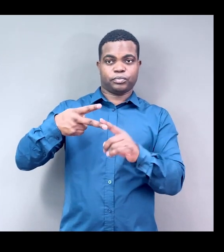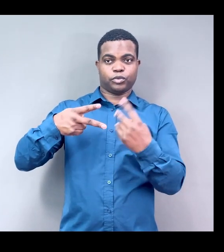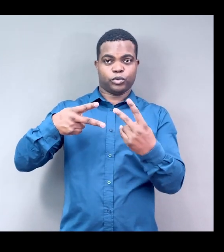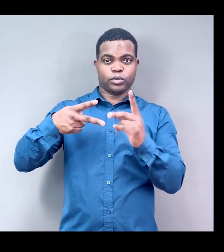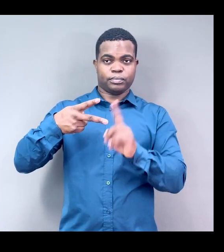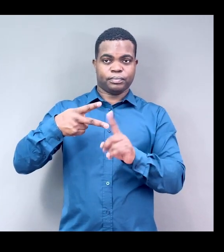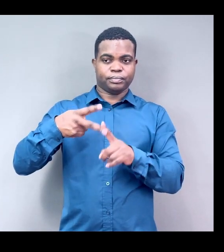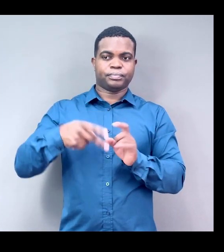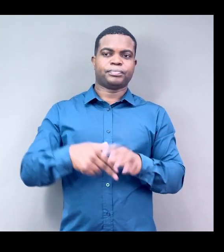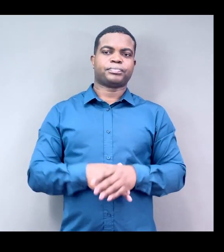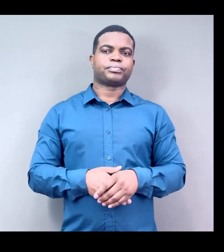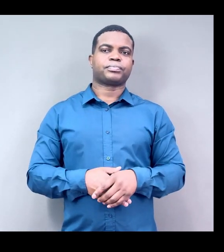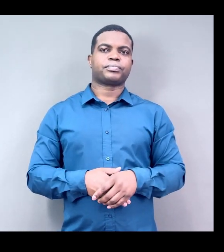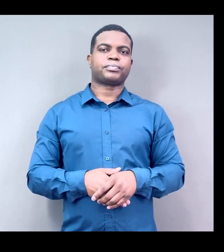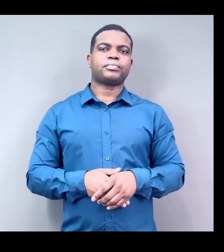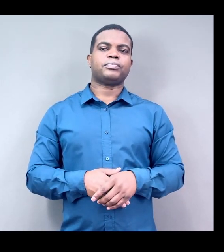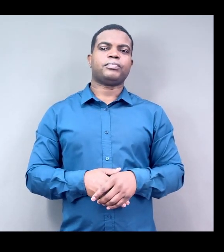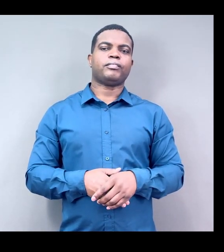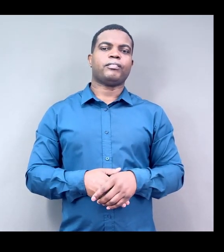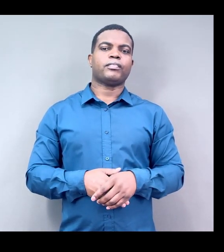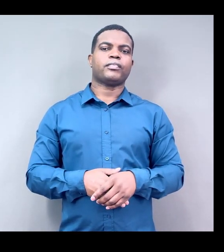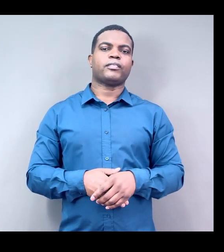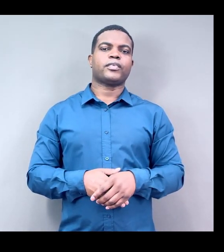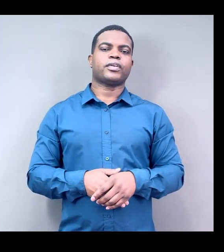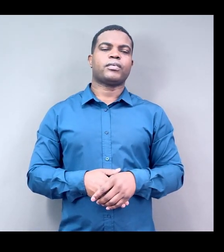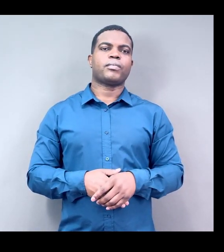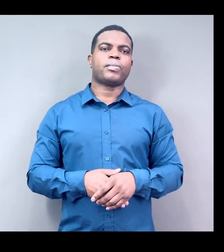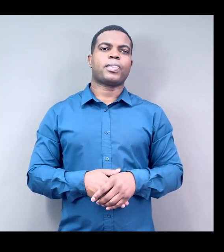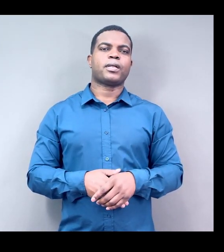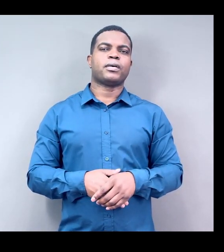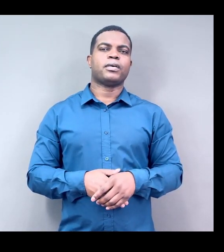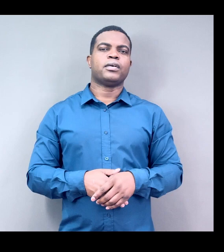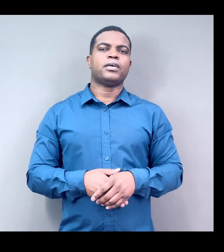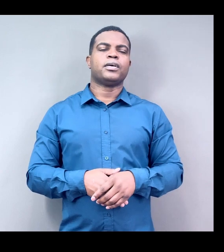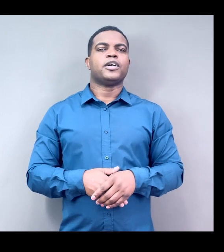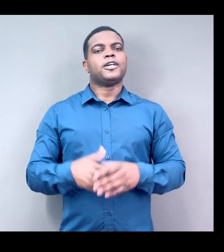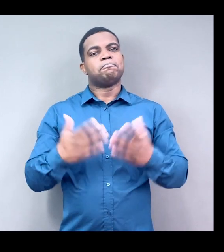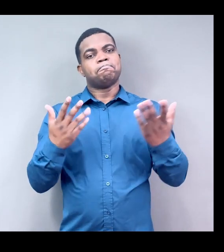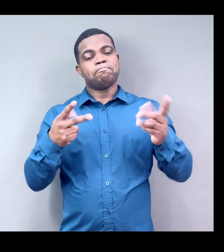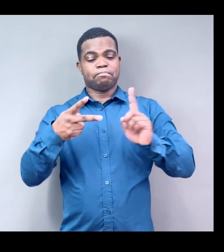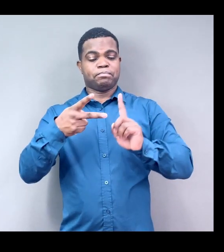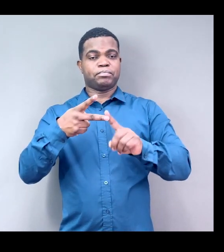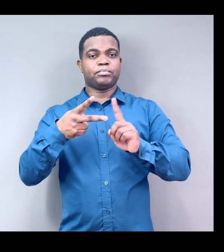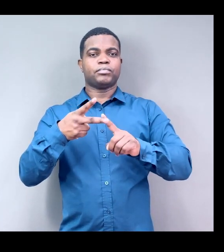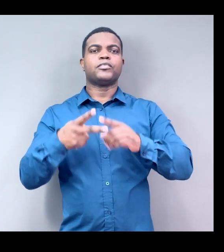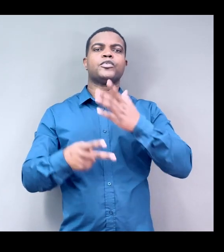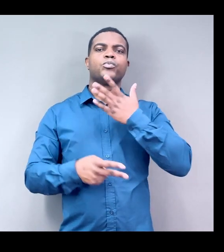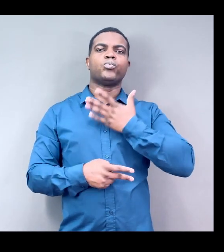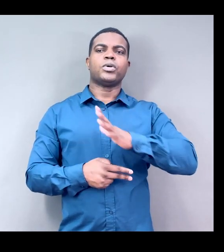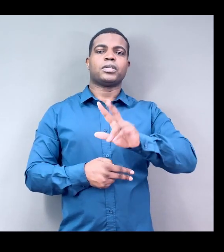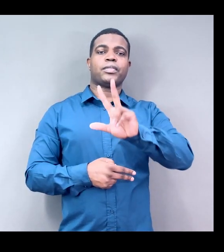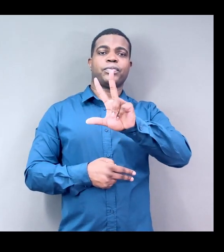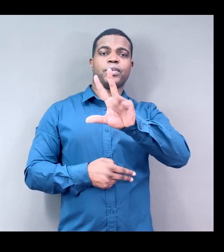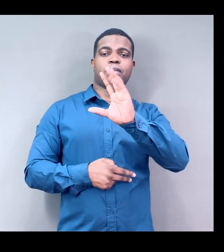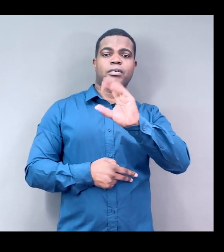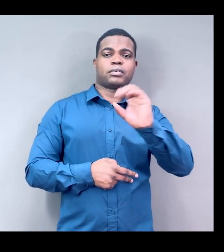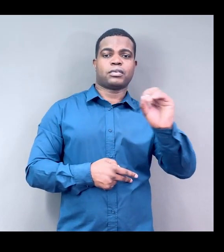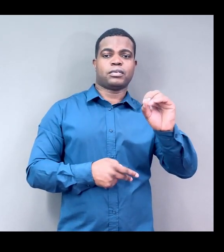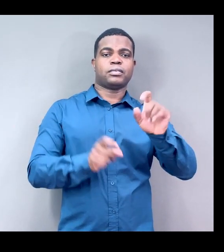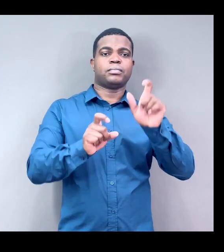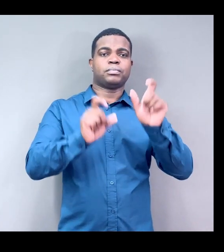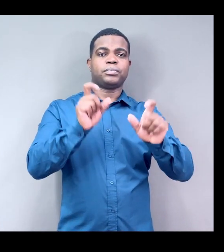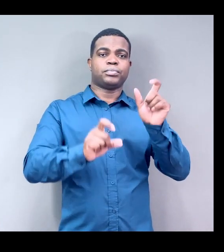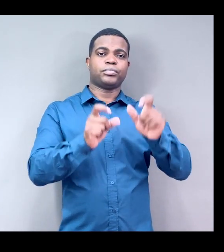In the next 5 years. So objectives, objective number 2 could be